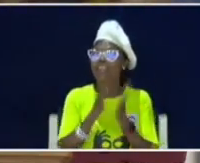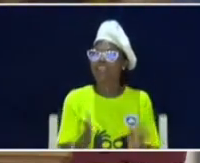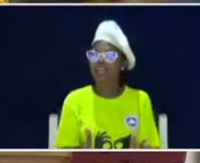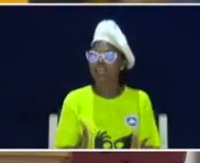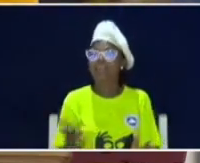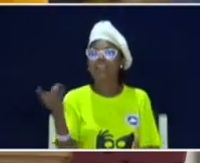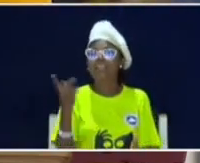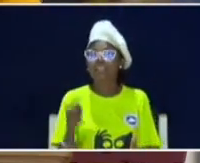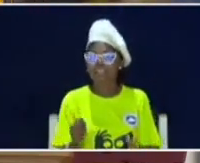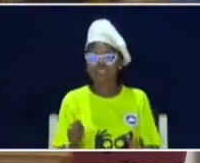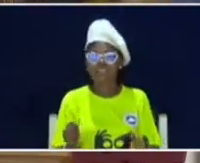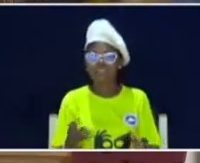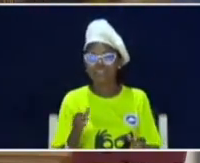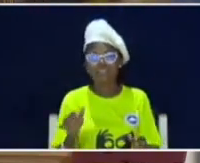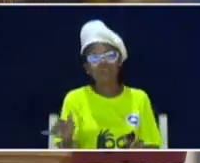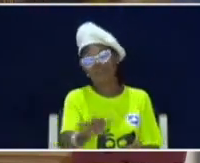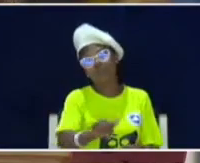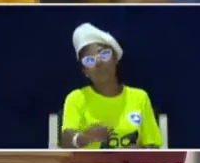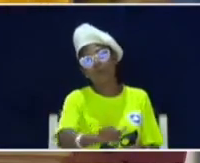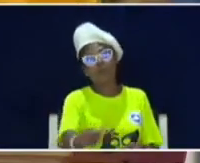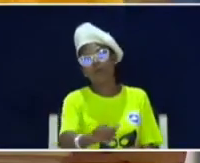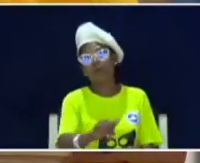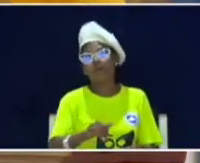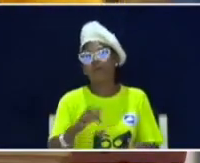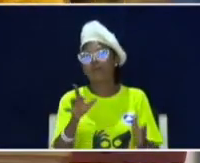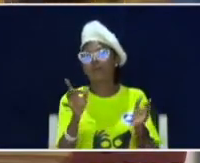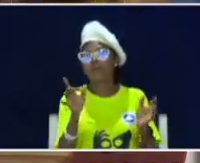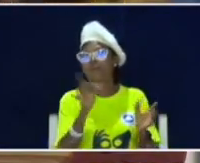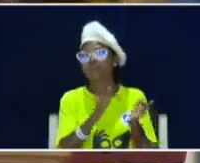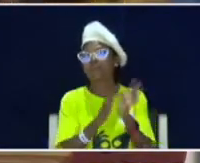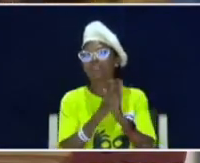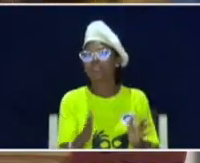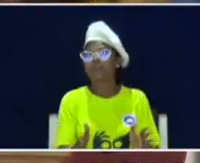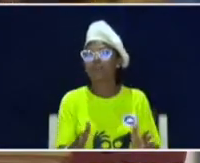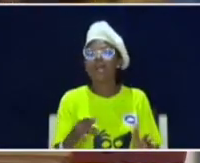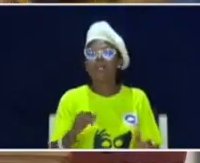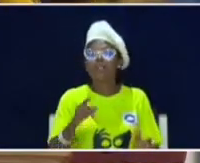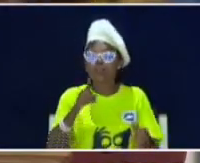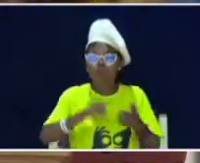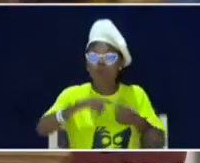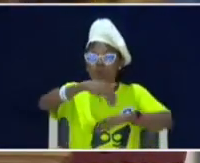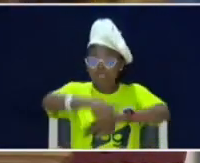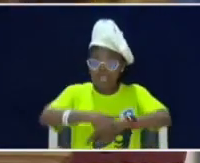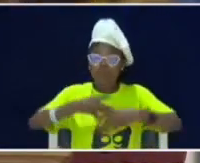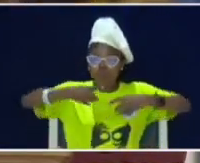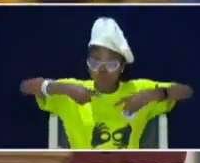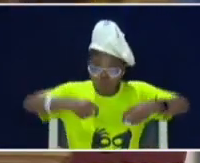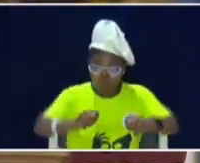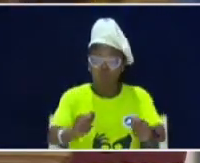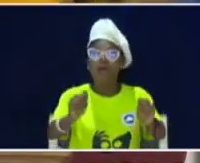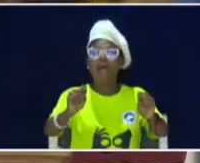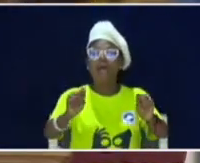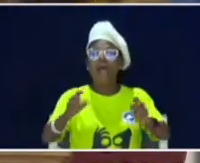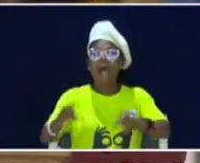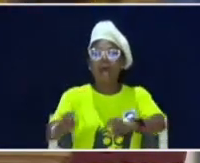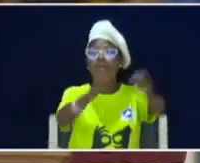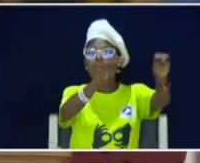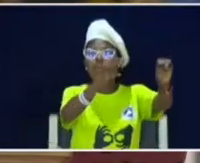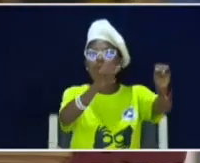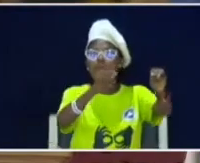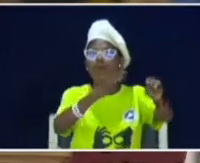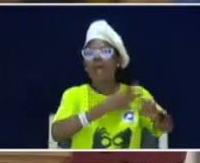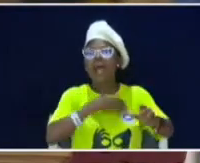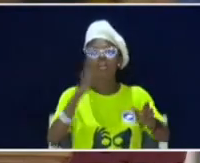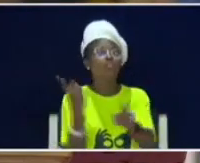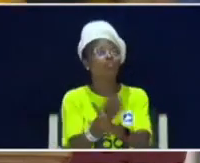That is the common Christian. Tonight, I will implore you that you try and move and not